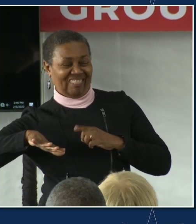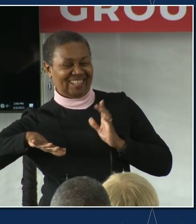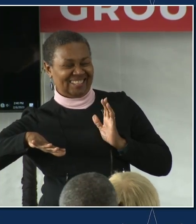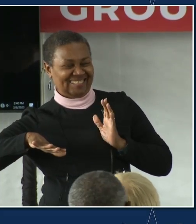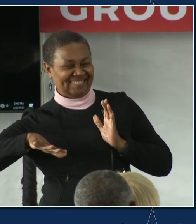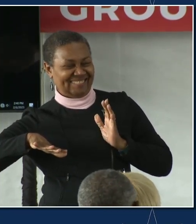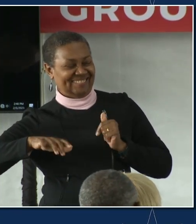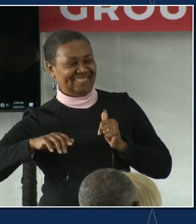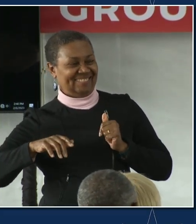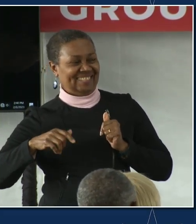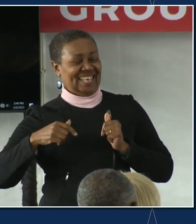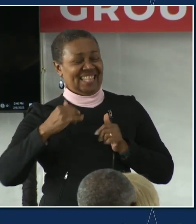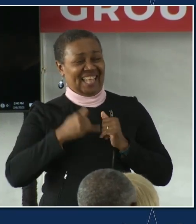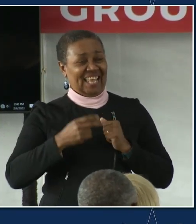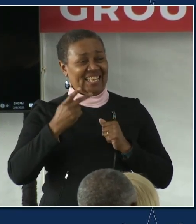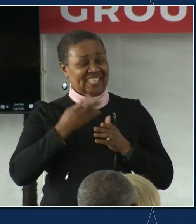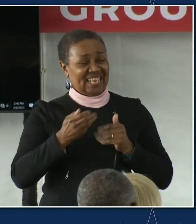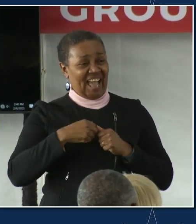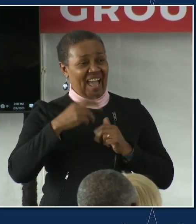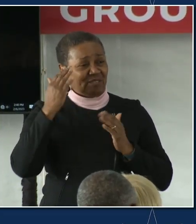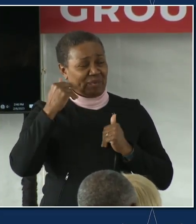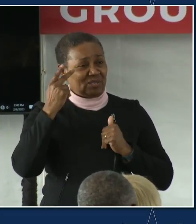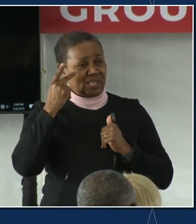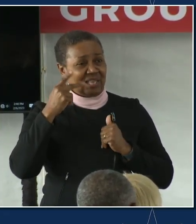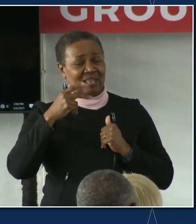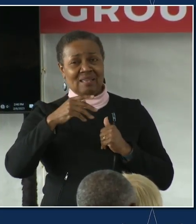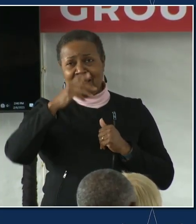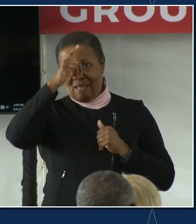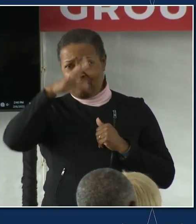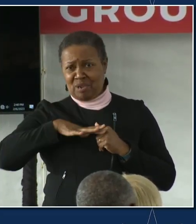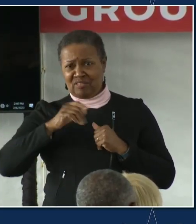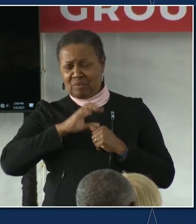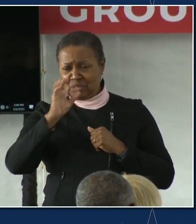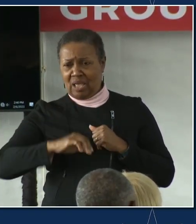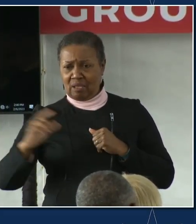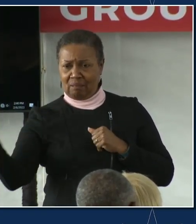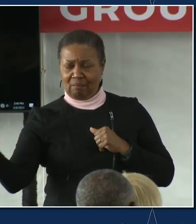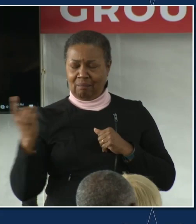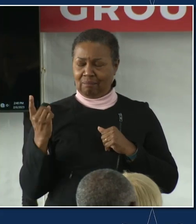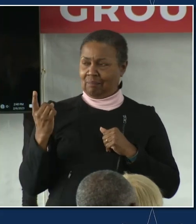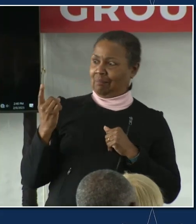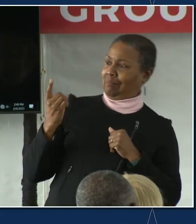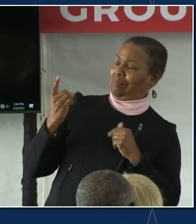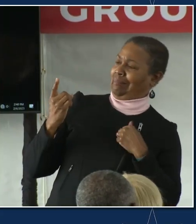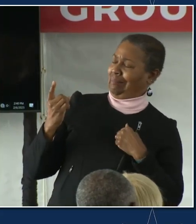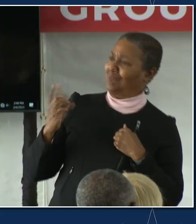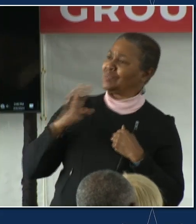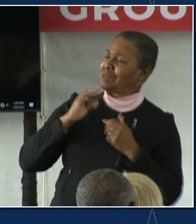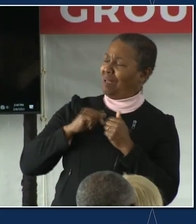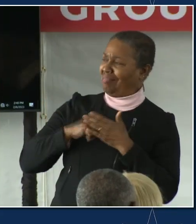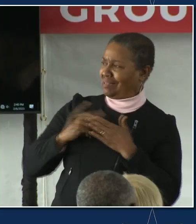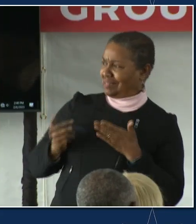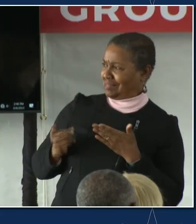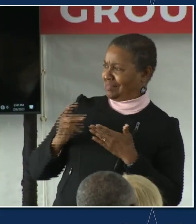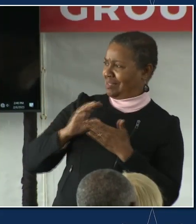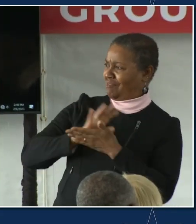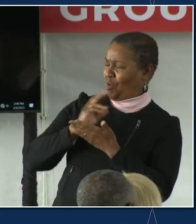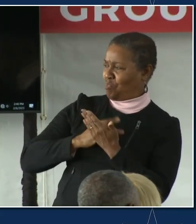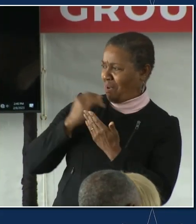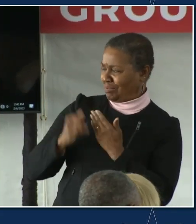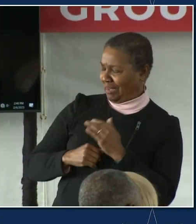And the last thing I expected was some brother from Chicago to walk up to me and say, hey, let me talk to you about this film